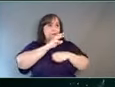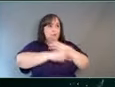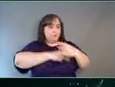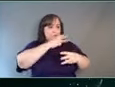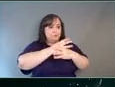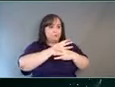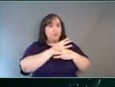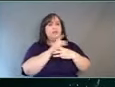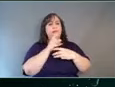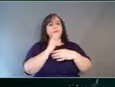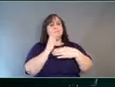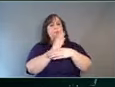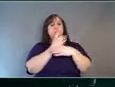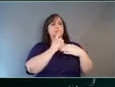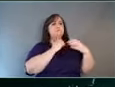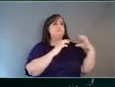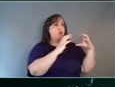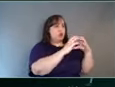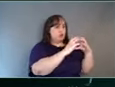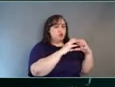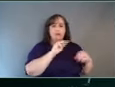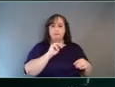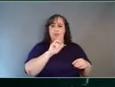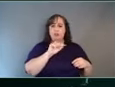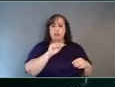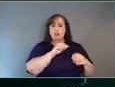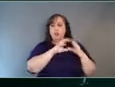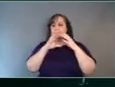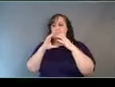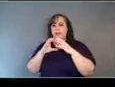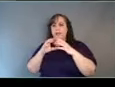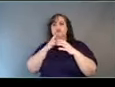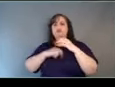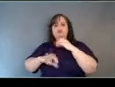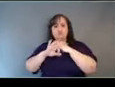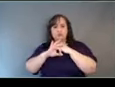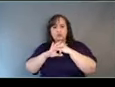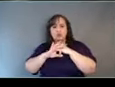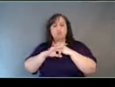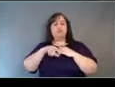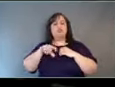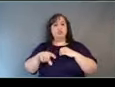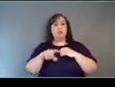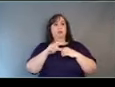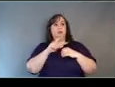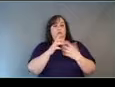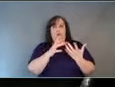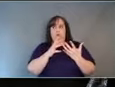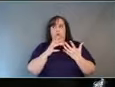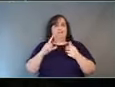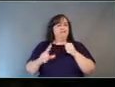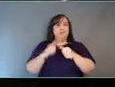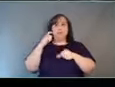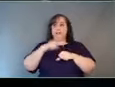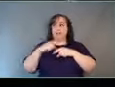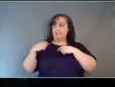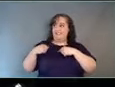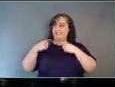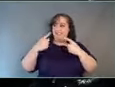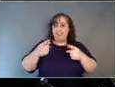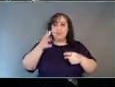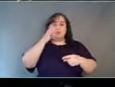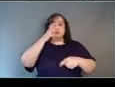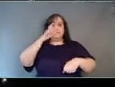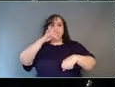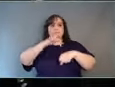and Jupiter. So for the very first time ever, humanity will explore a world made not of rock or